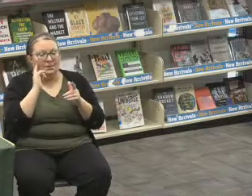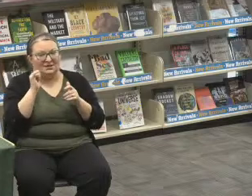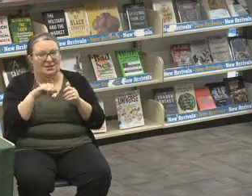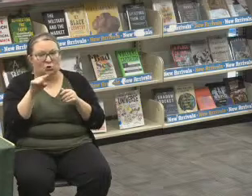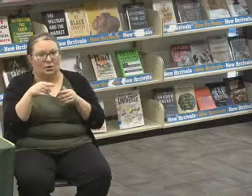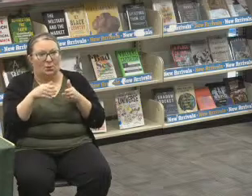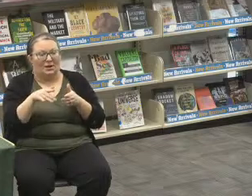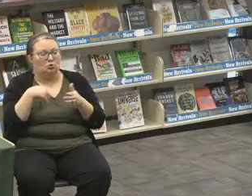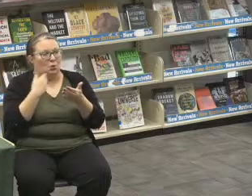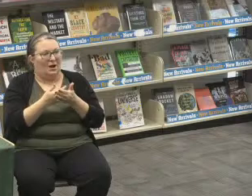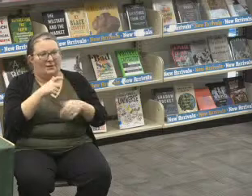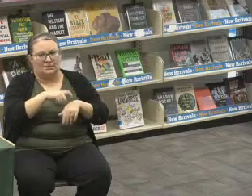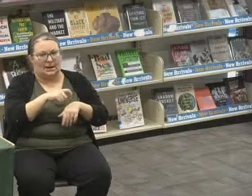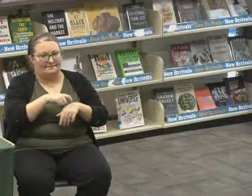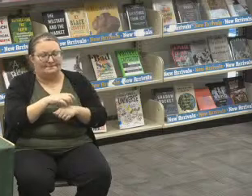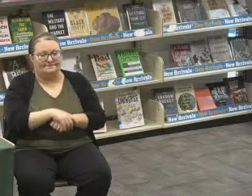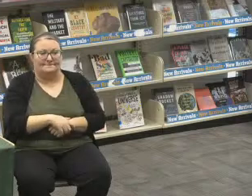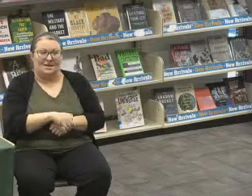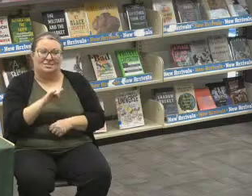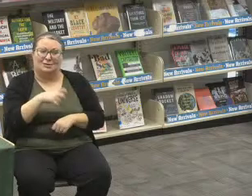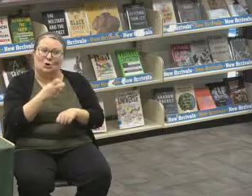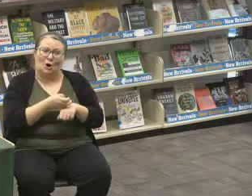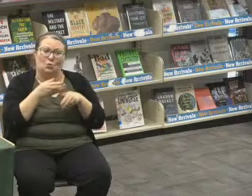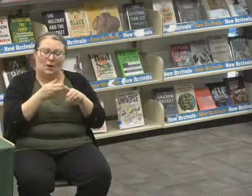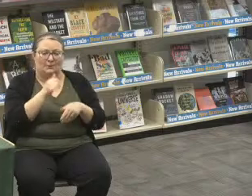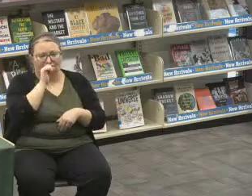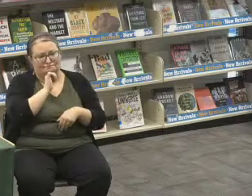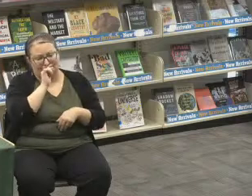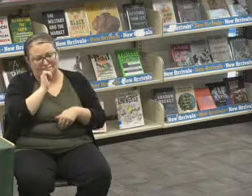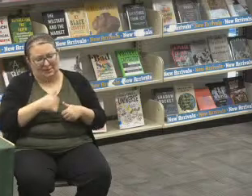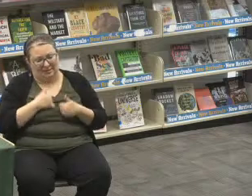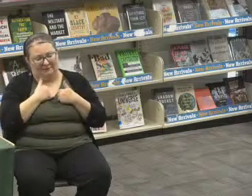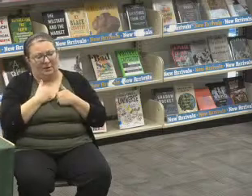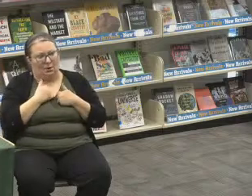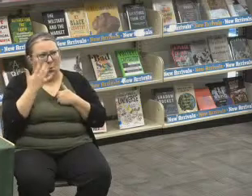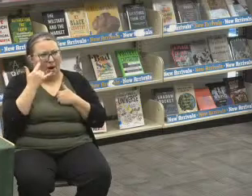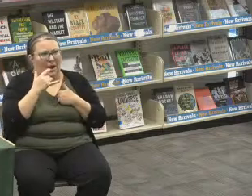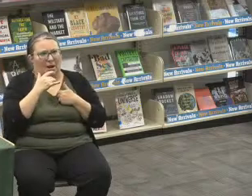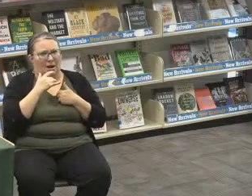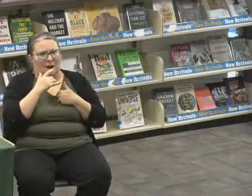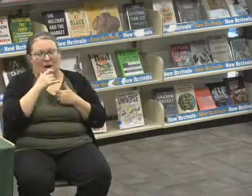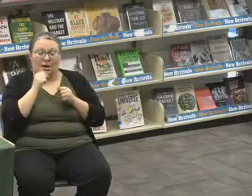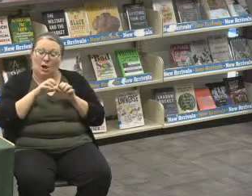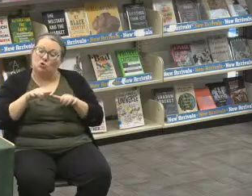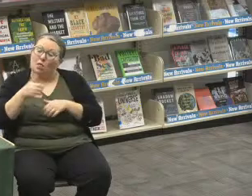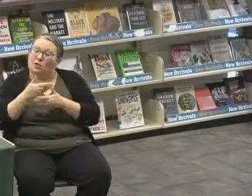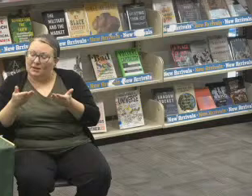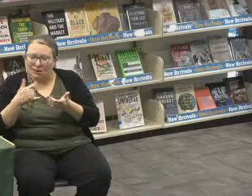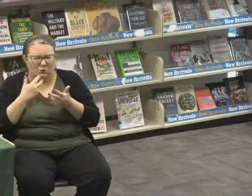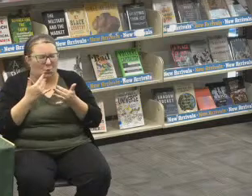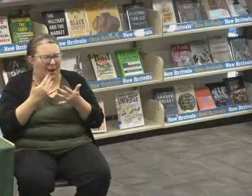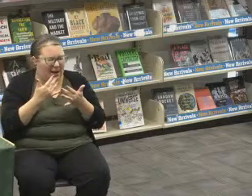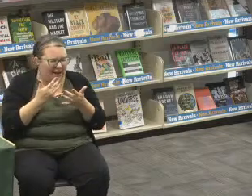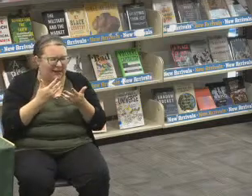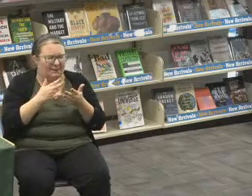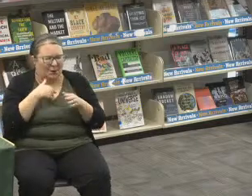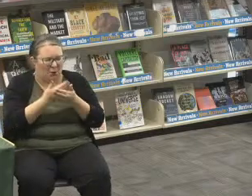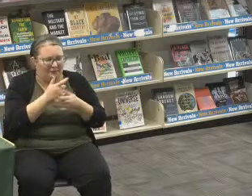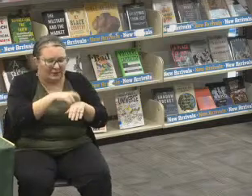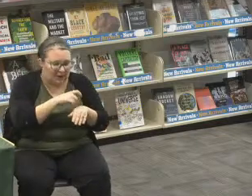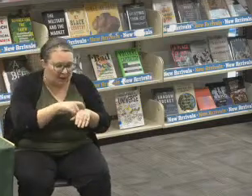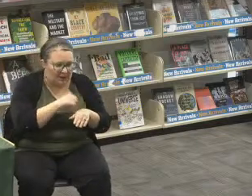way to be on time. And that's a hard way to, they're like, well, why didn't you get these other things done? Well, because I was trying to wait and be on